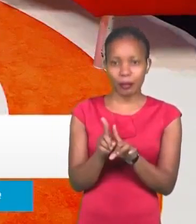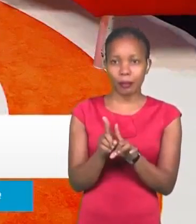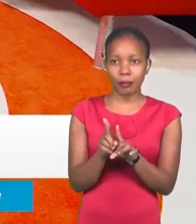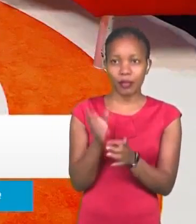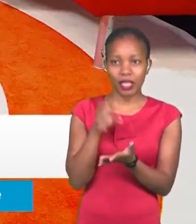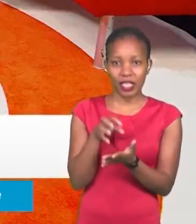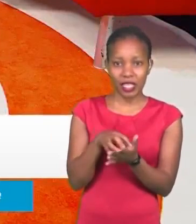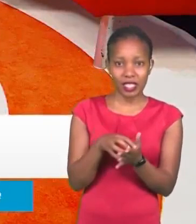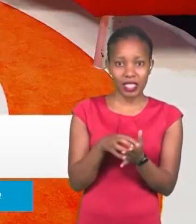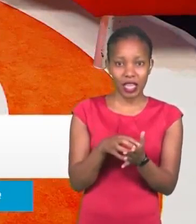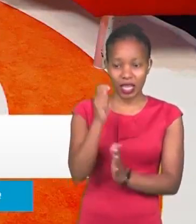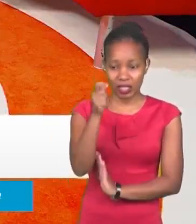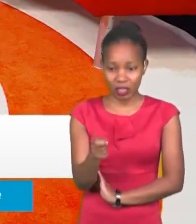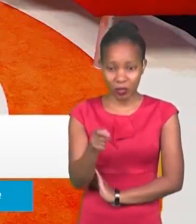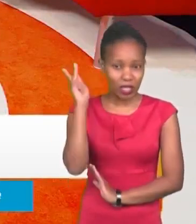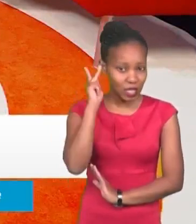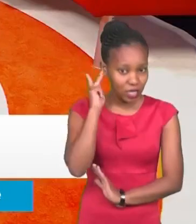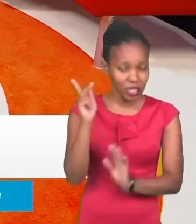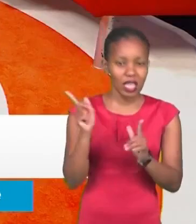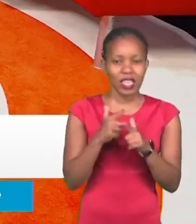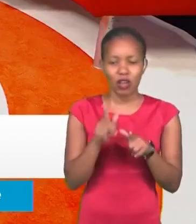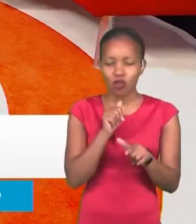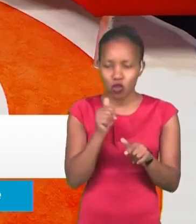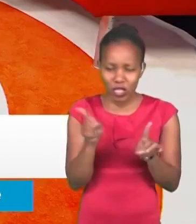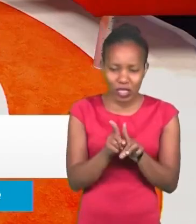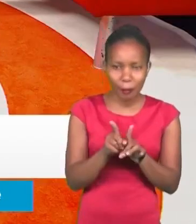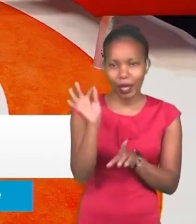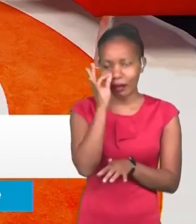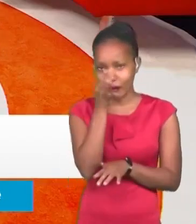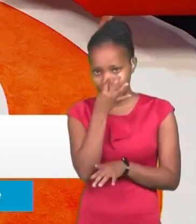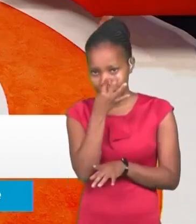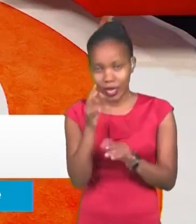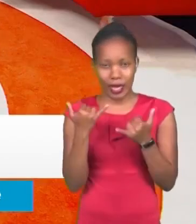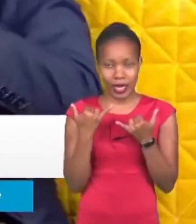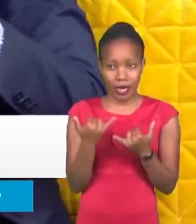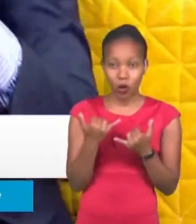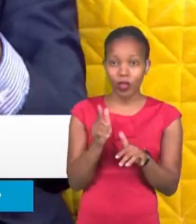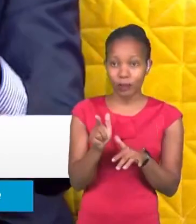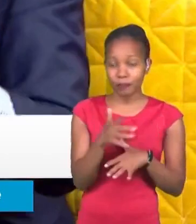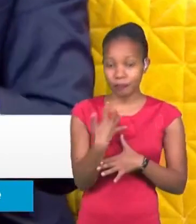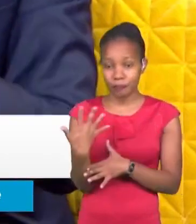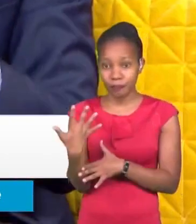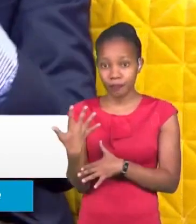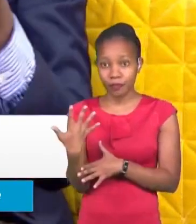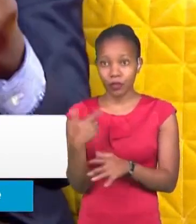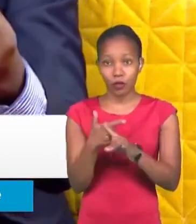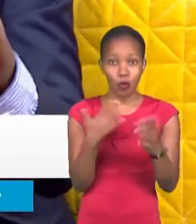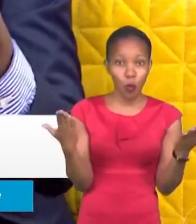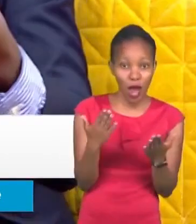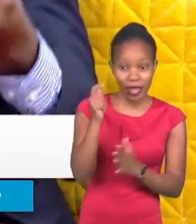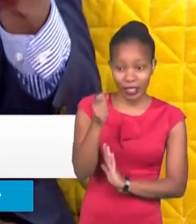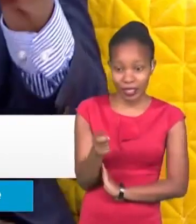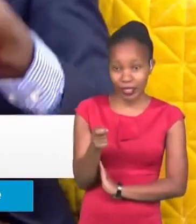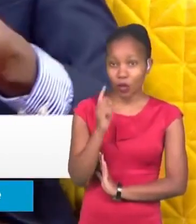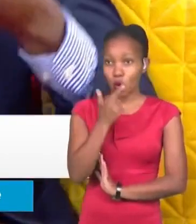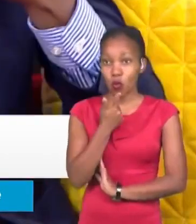in Kisii won't be the same judgment in Nyeri. Now, these things sometimes come from the judges who